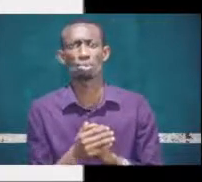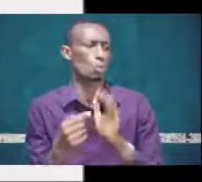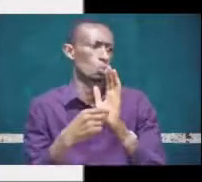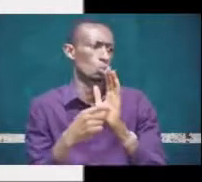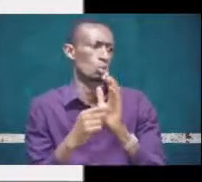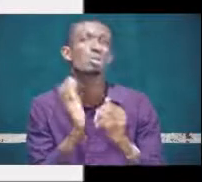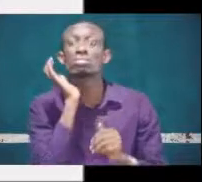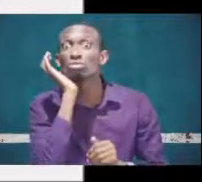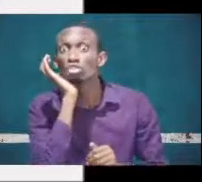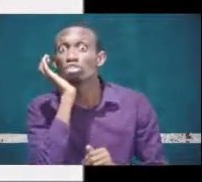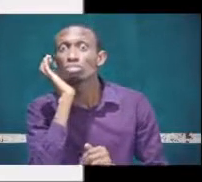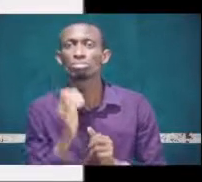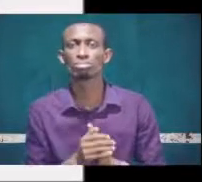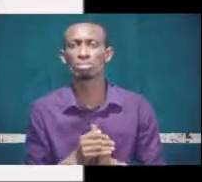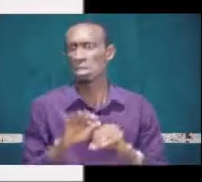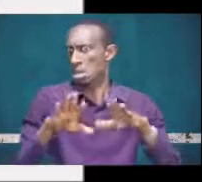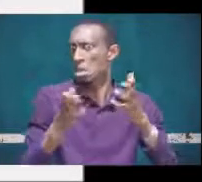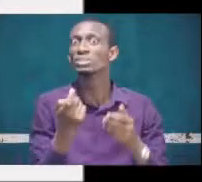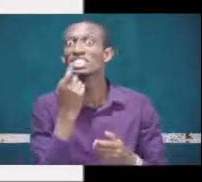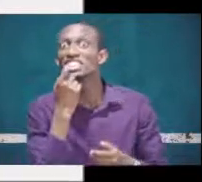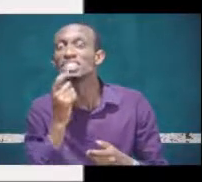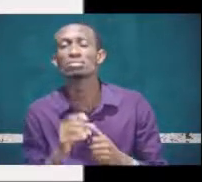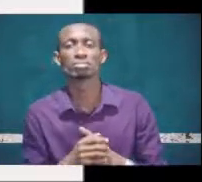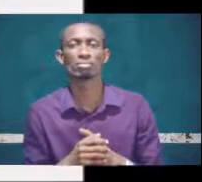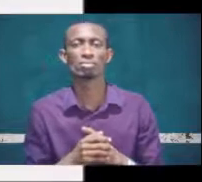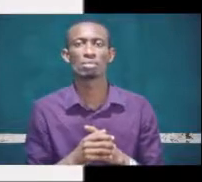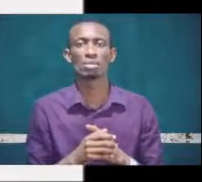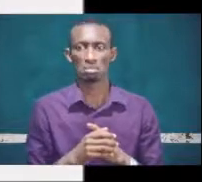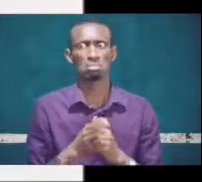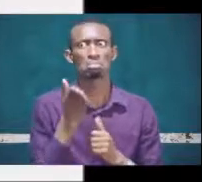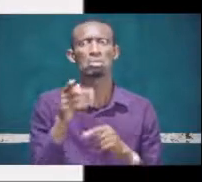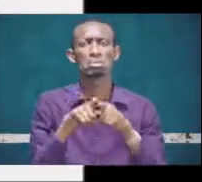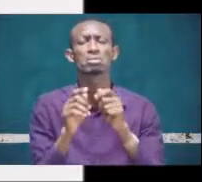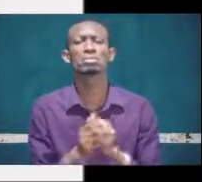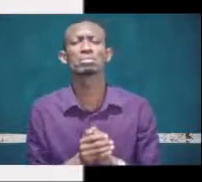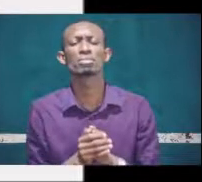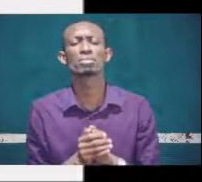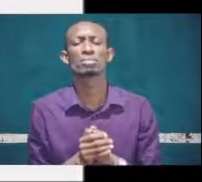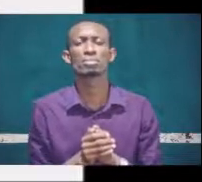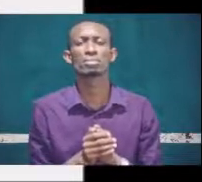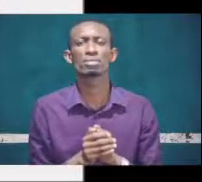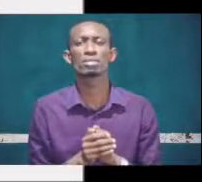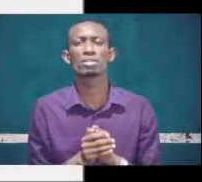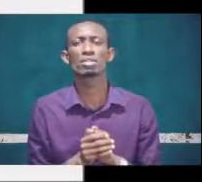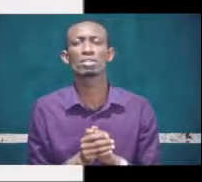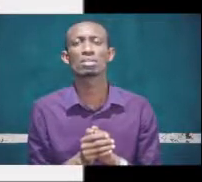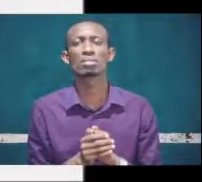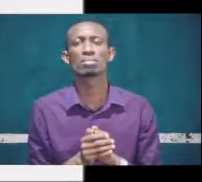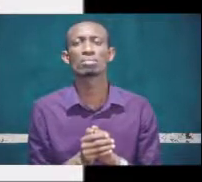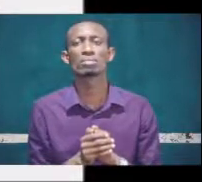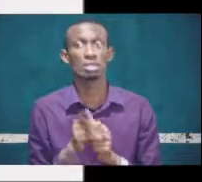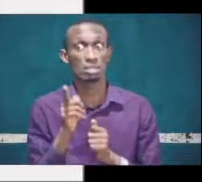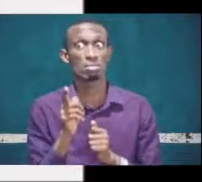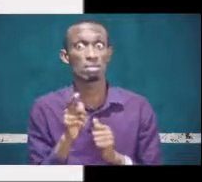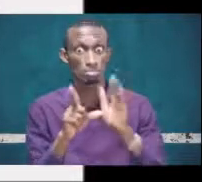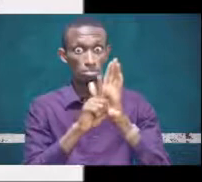beans. Even rice, we may put it under given goods. So these given goods lack what you call close